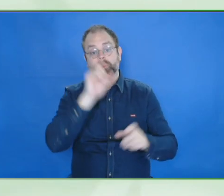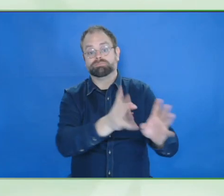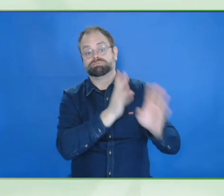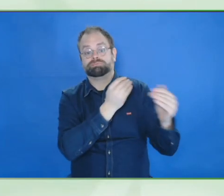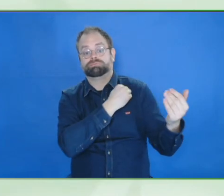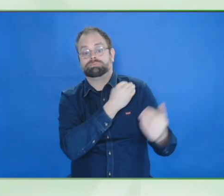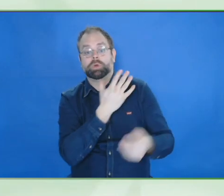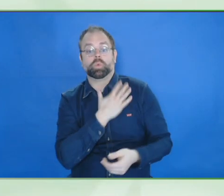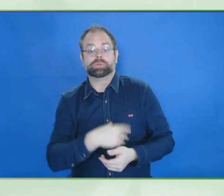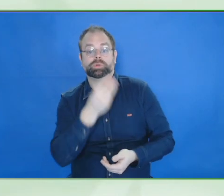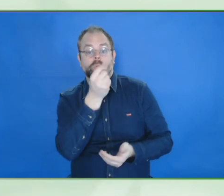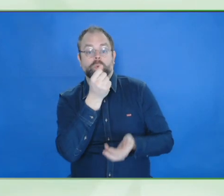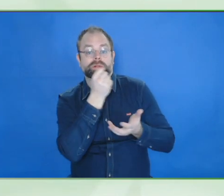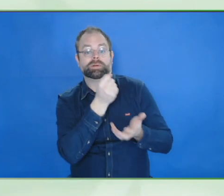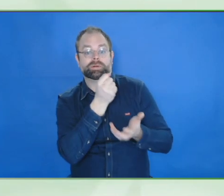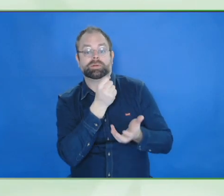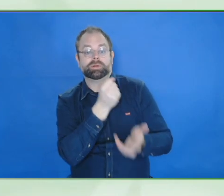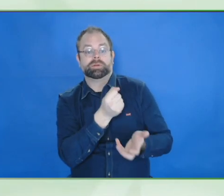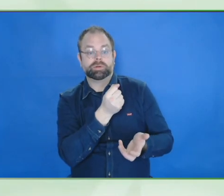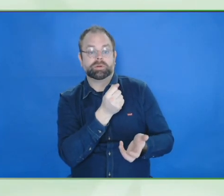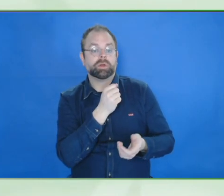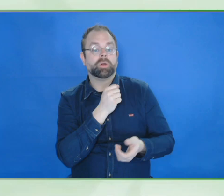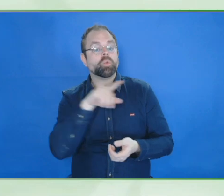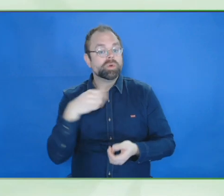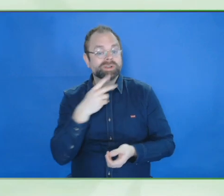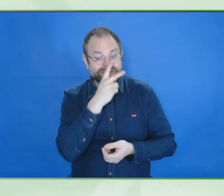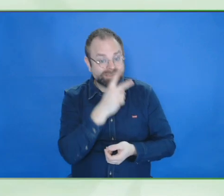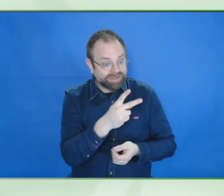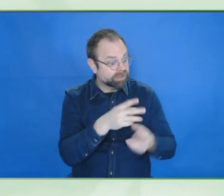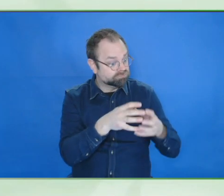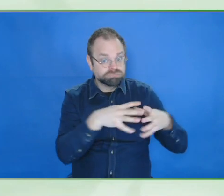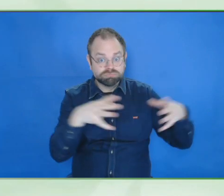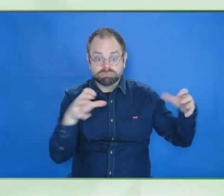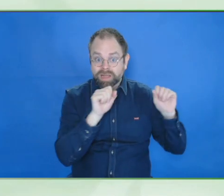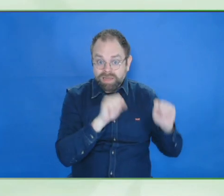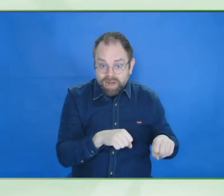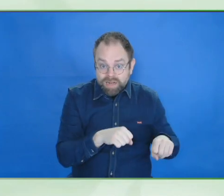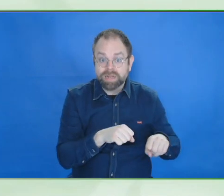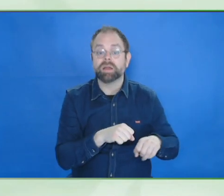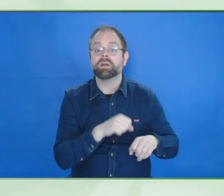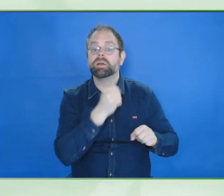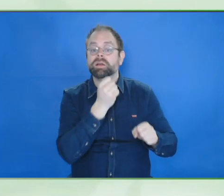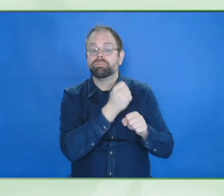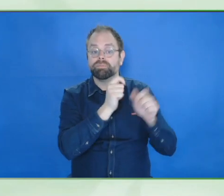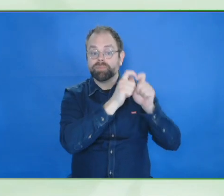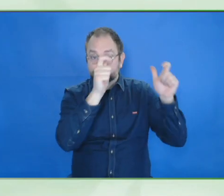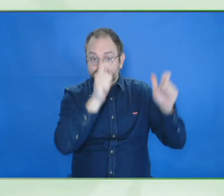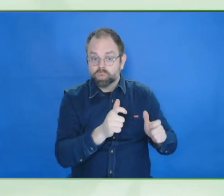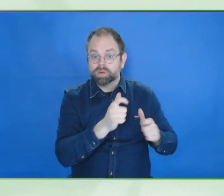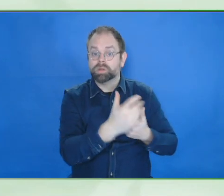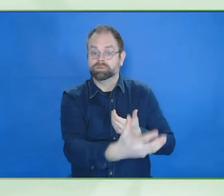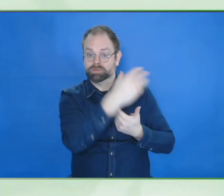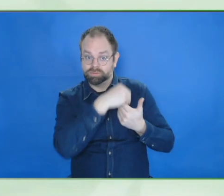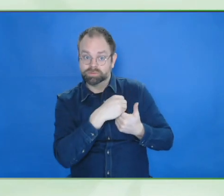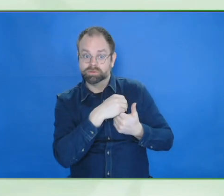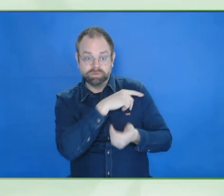growth that they can then achieve in the future. Thank you. Klaus, how do you get people to focus on one strategic idea?